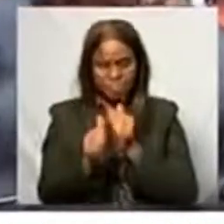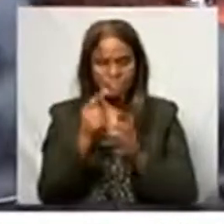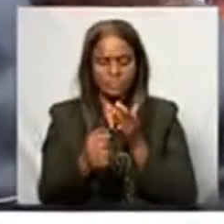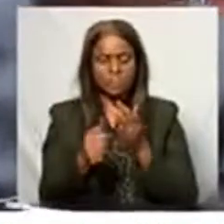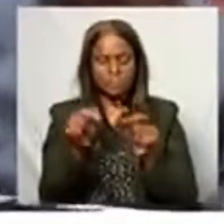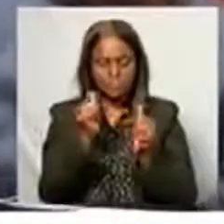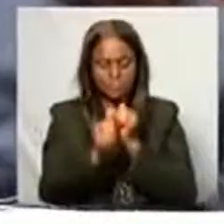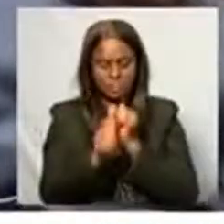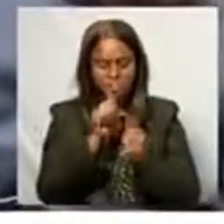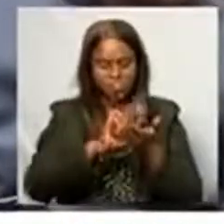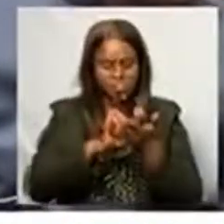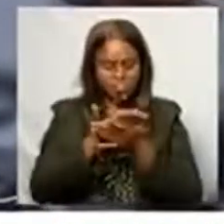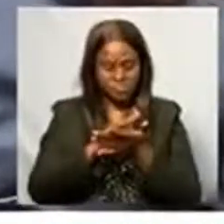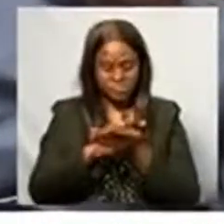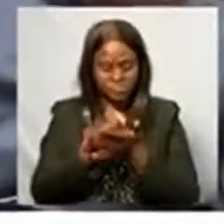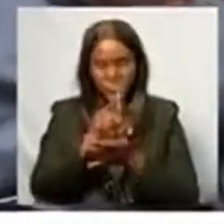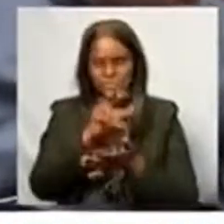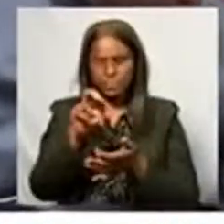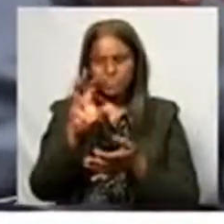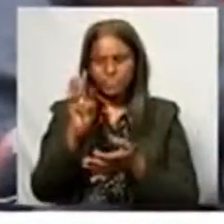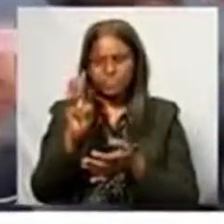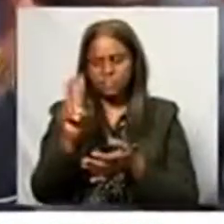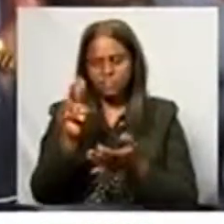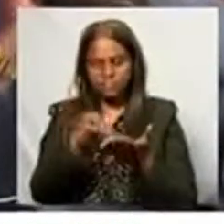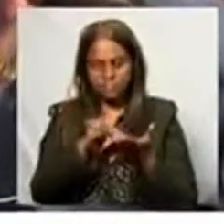which translates to